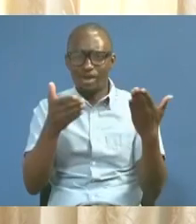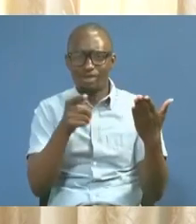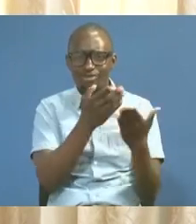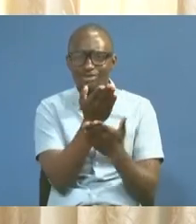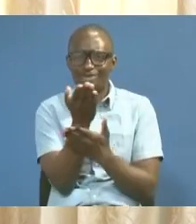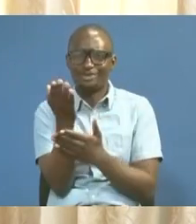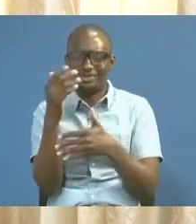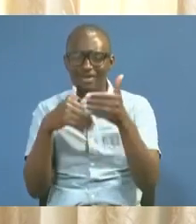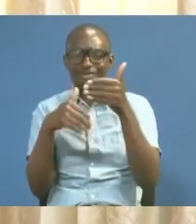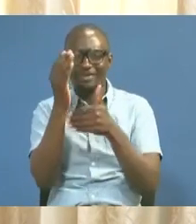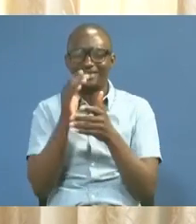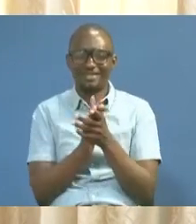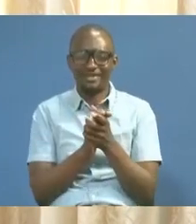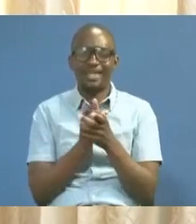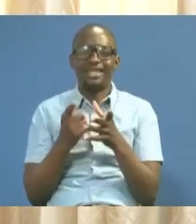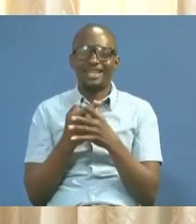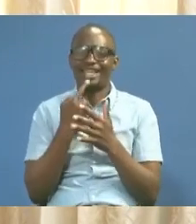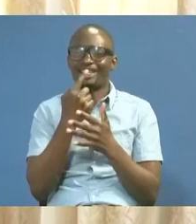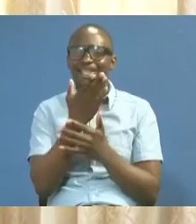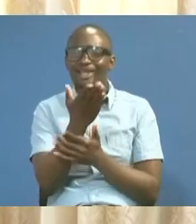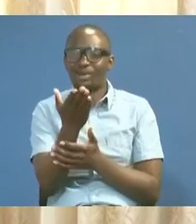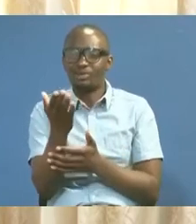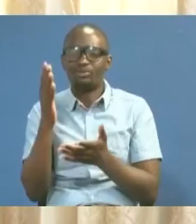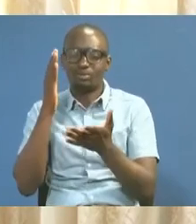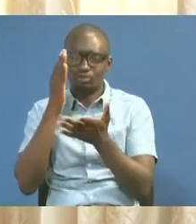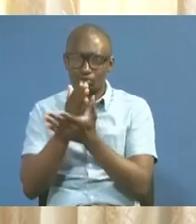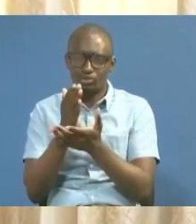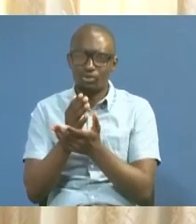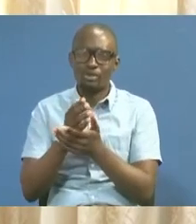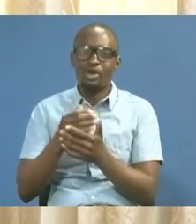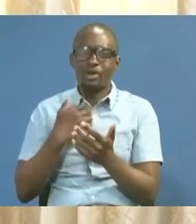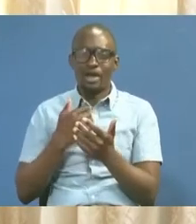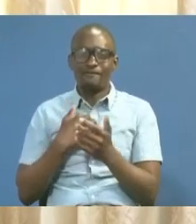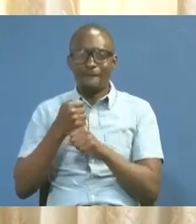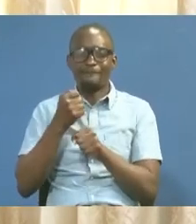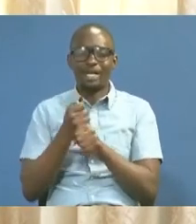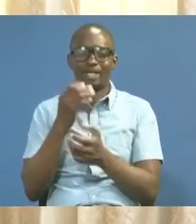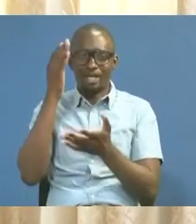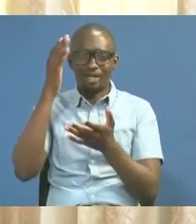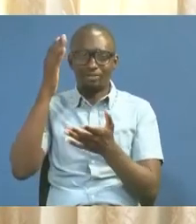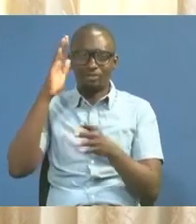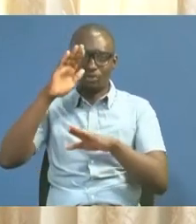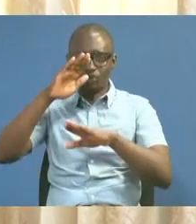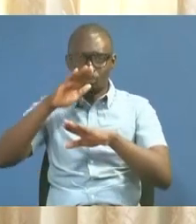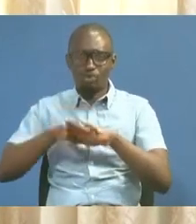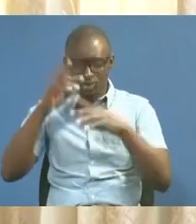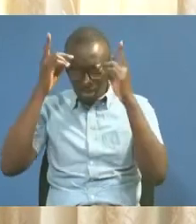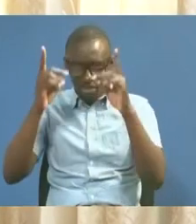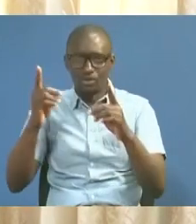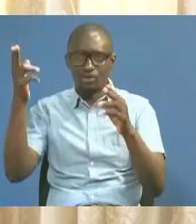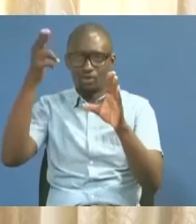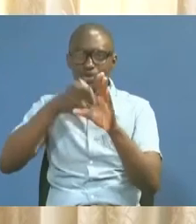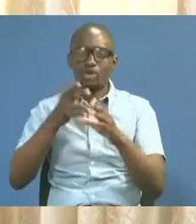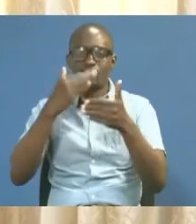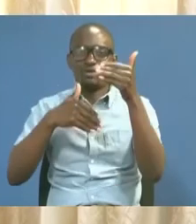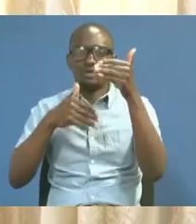university. And I tell you that you have made the right decision to join Kenyatta University. We are here to work with